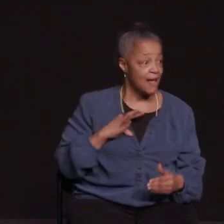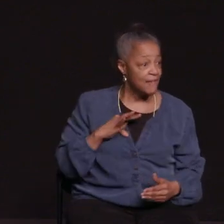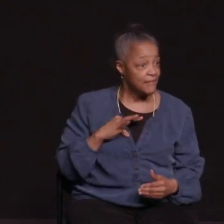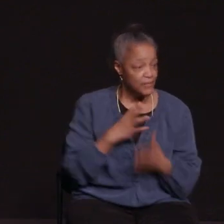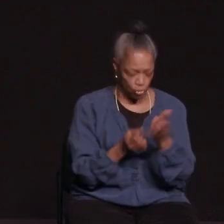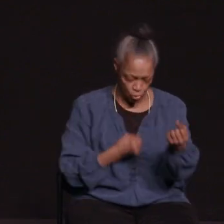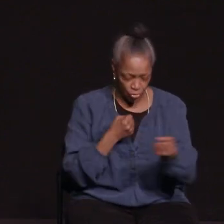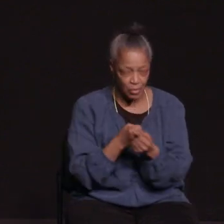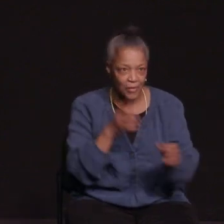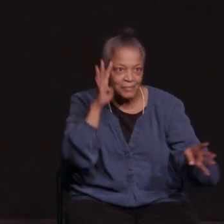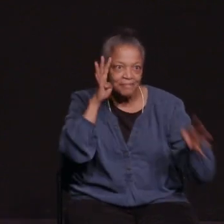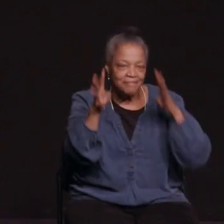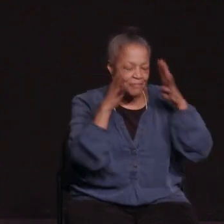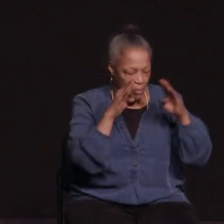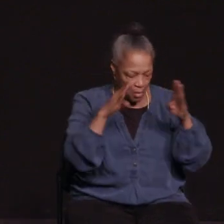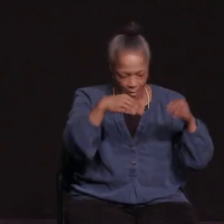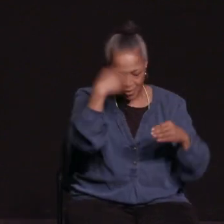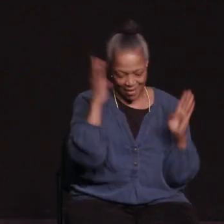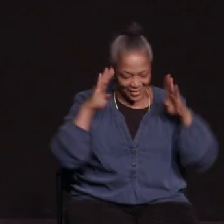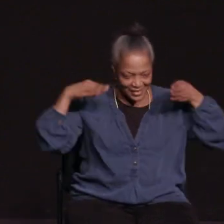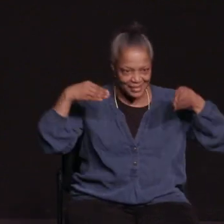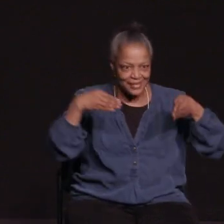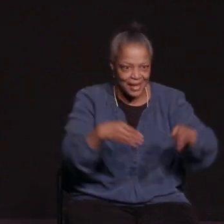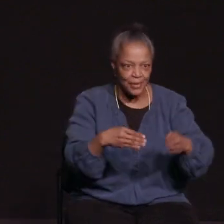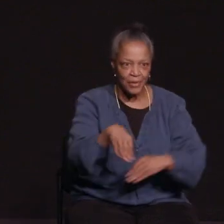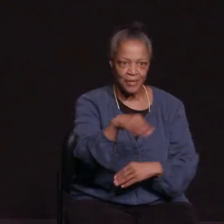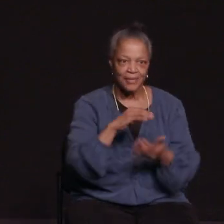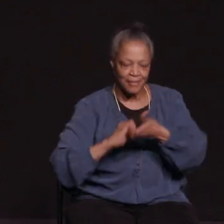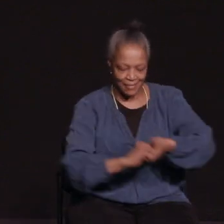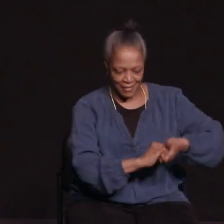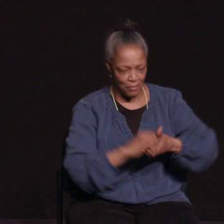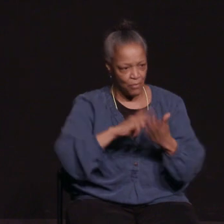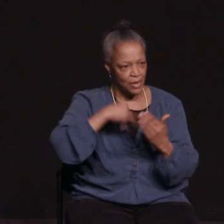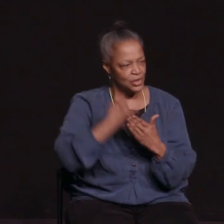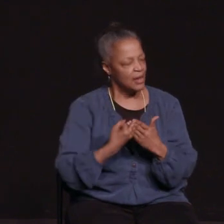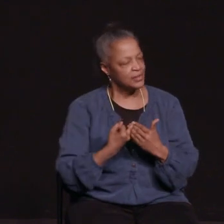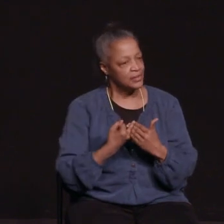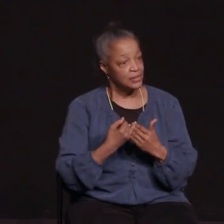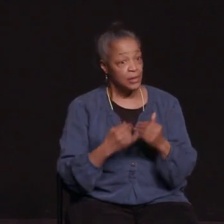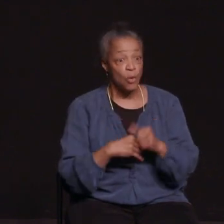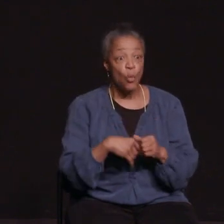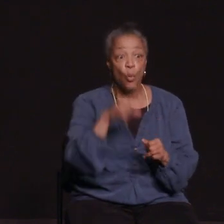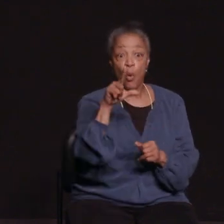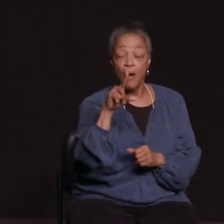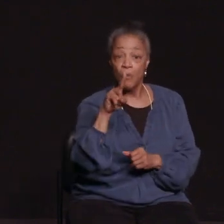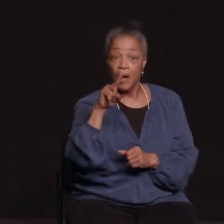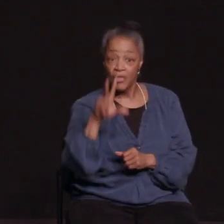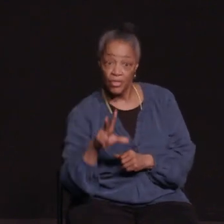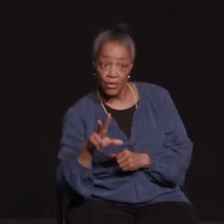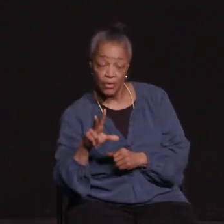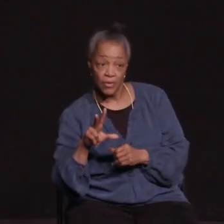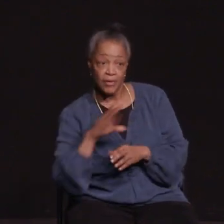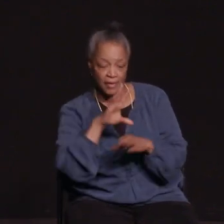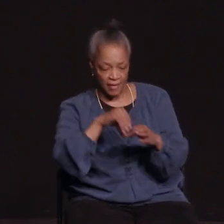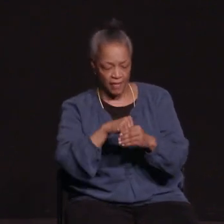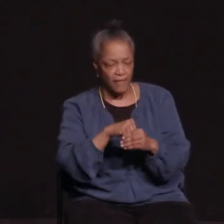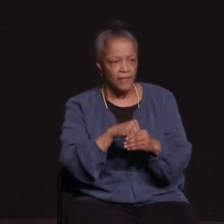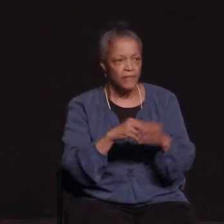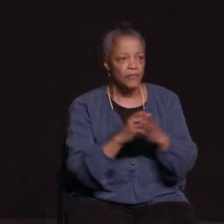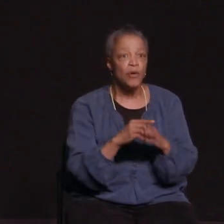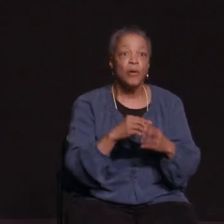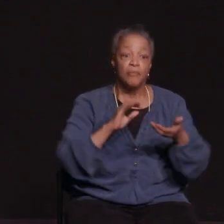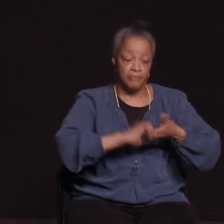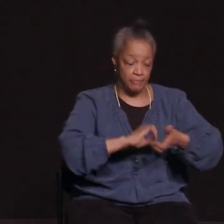supporting innovative Black-centered collaborative projects, more than a third of which involve collaboration with